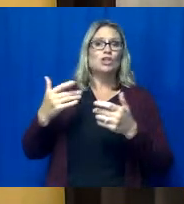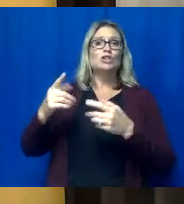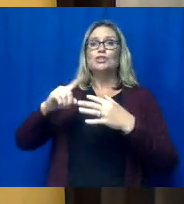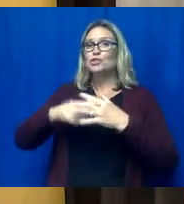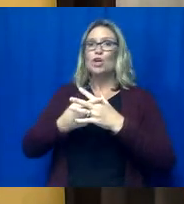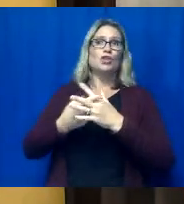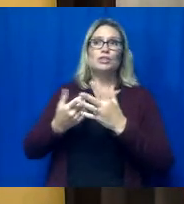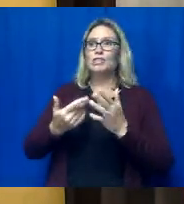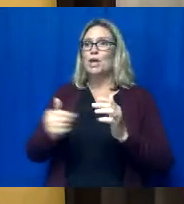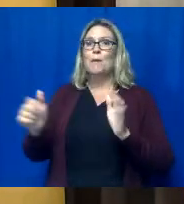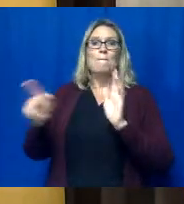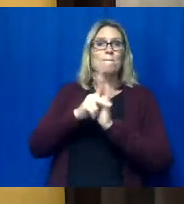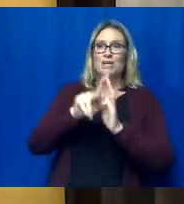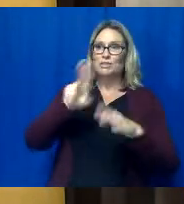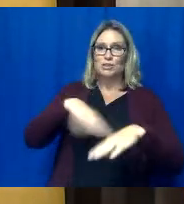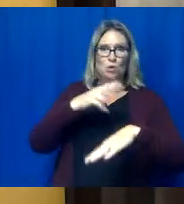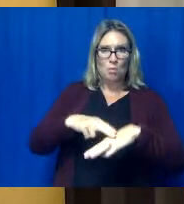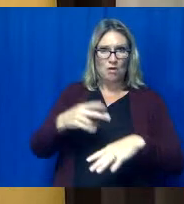I'll go first.